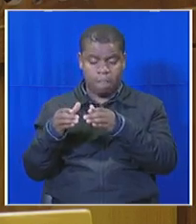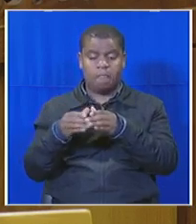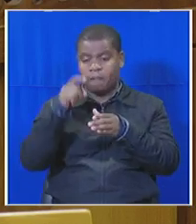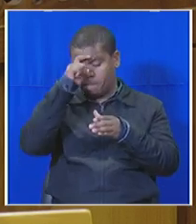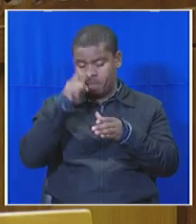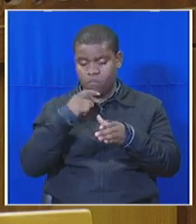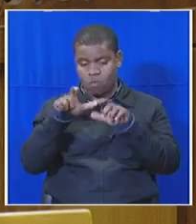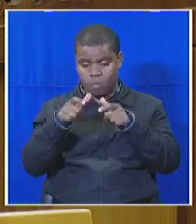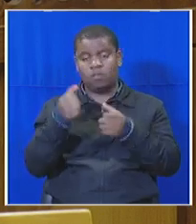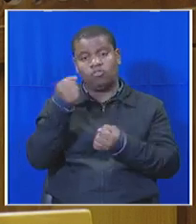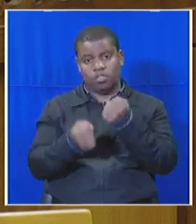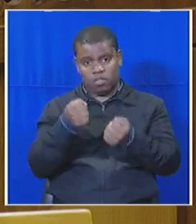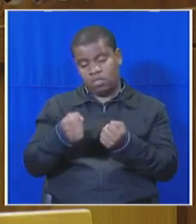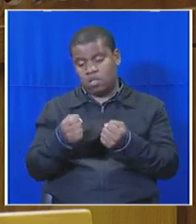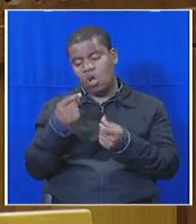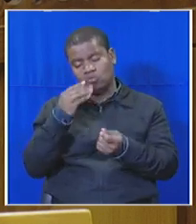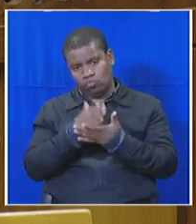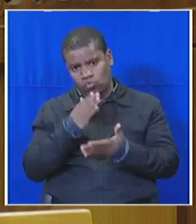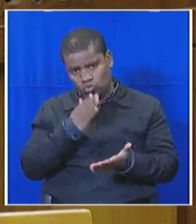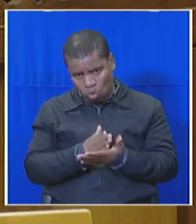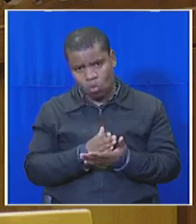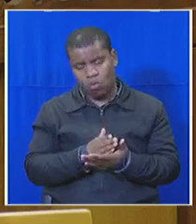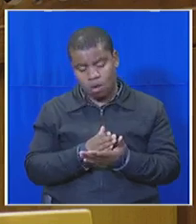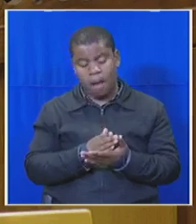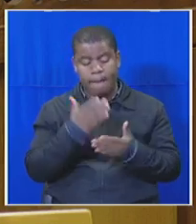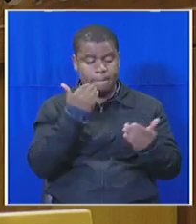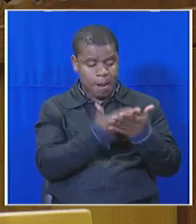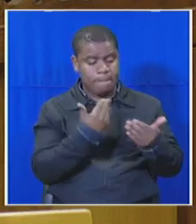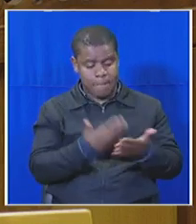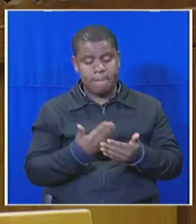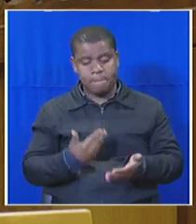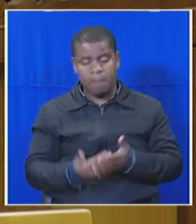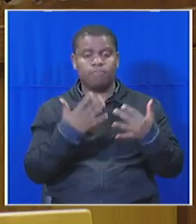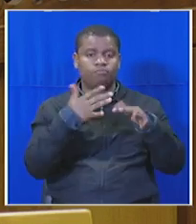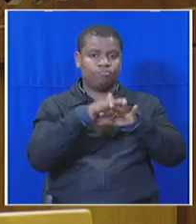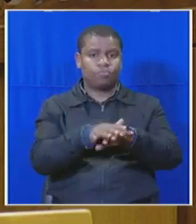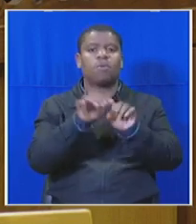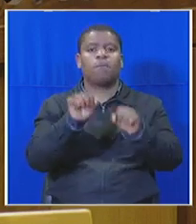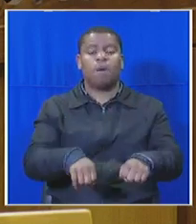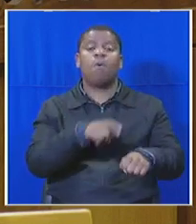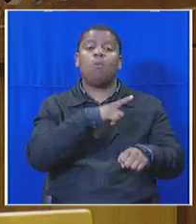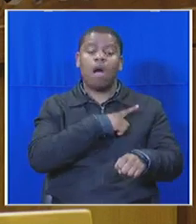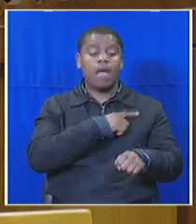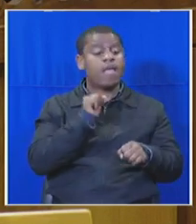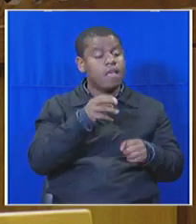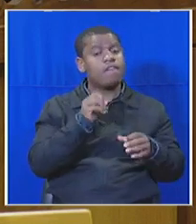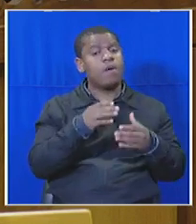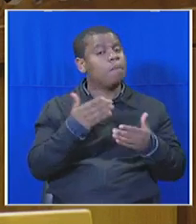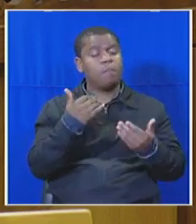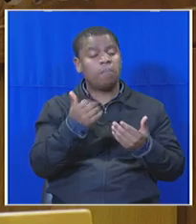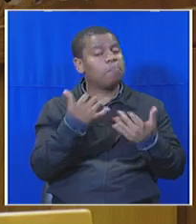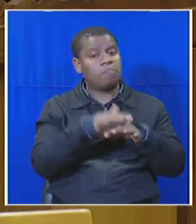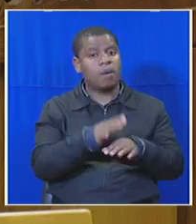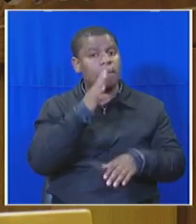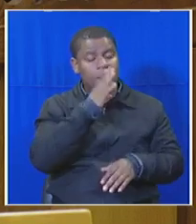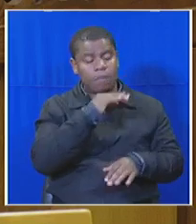it a point that they see through that these recommendations are carried out. Because if they don't do that, the work will then have to come